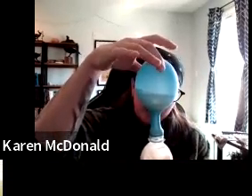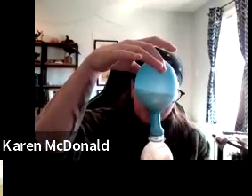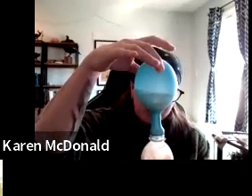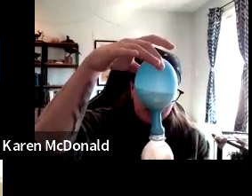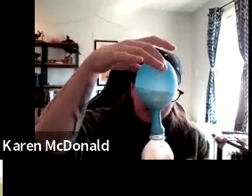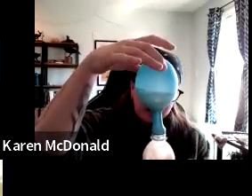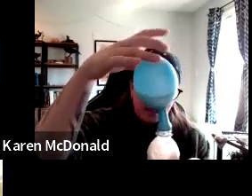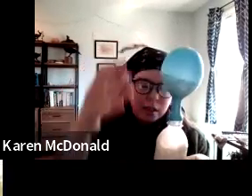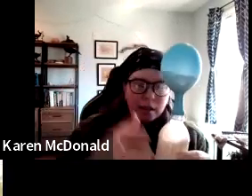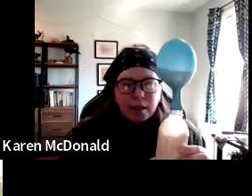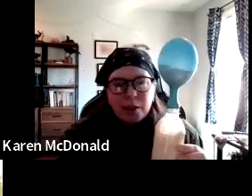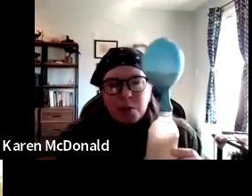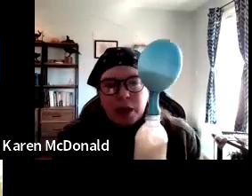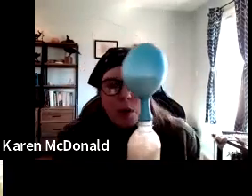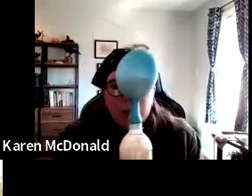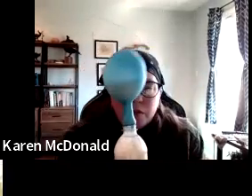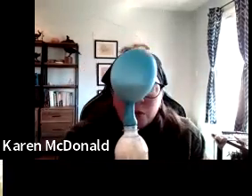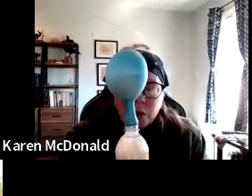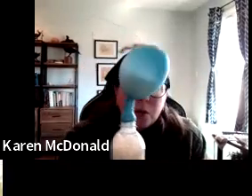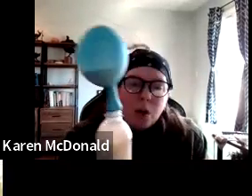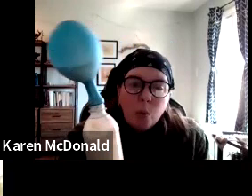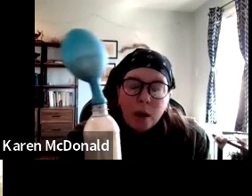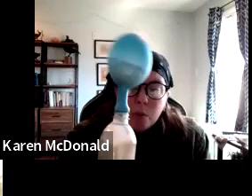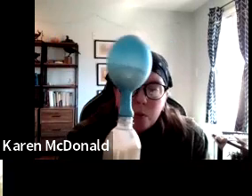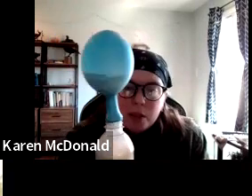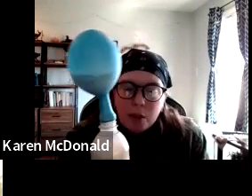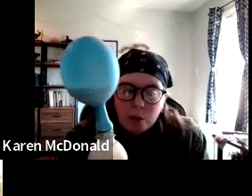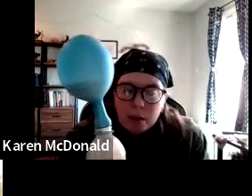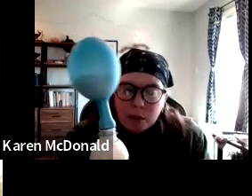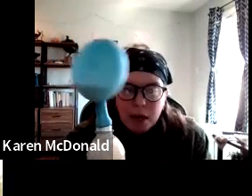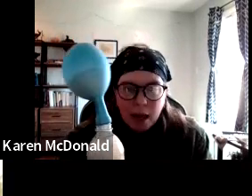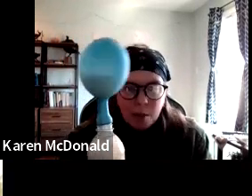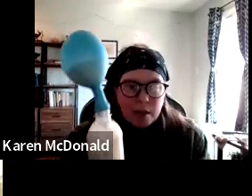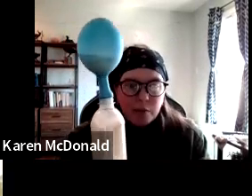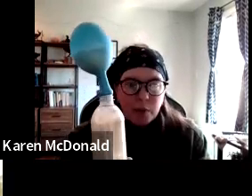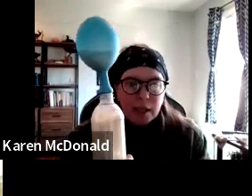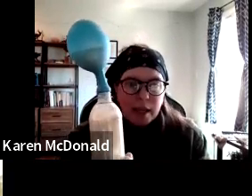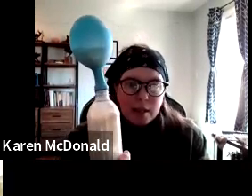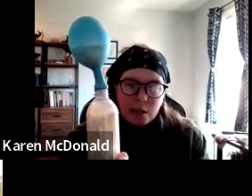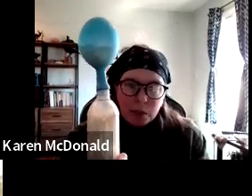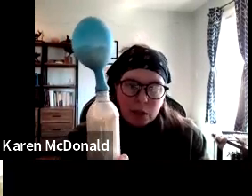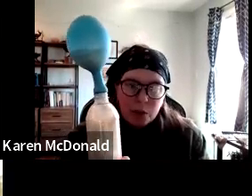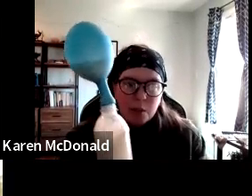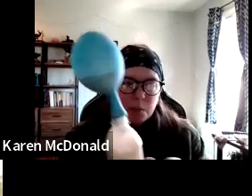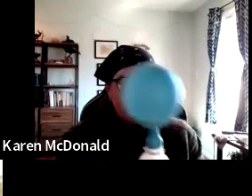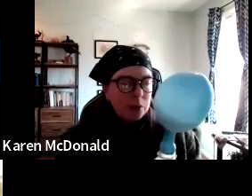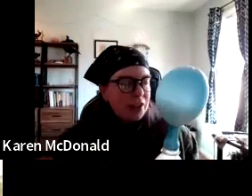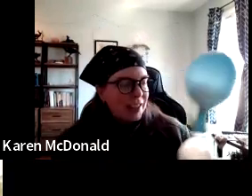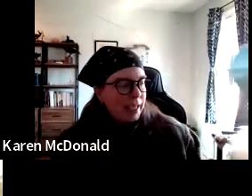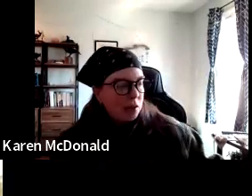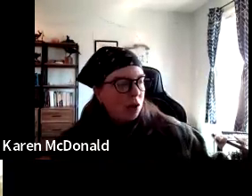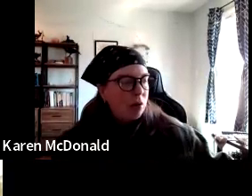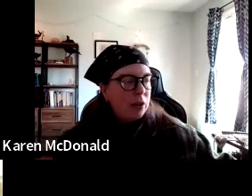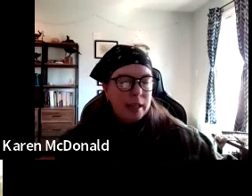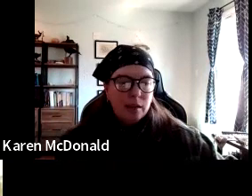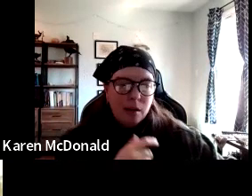being captured in here. Here's my question for you. What do you think would happen if we let this balloon and bottle